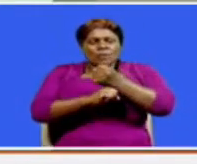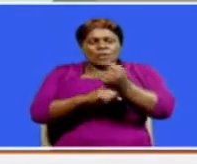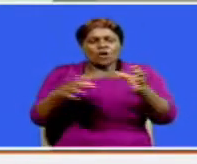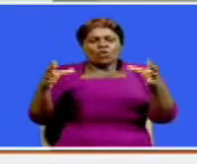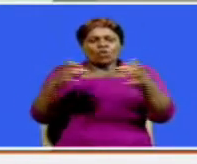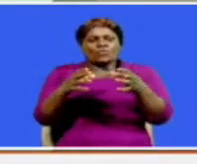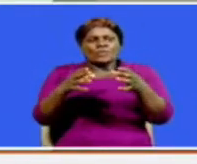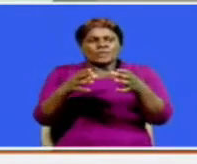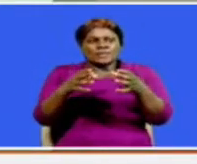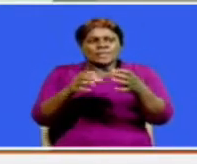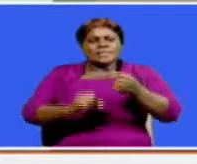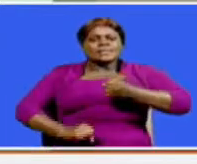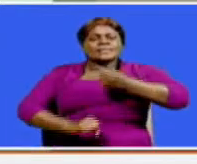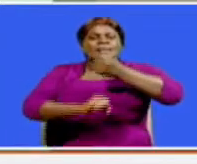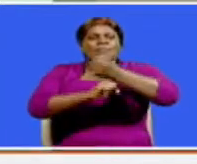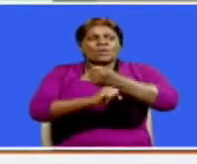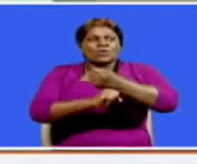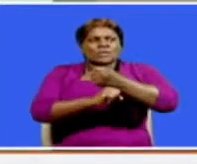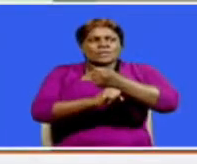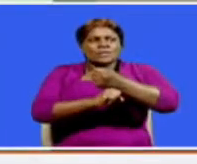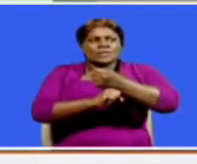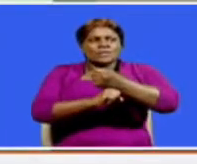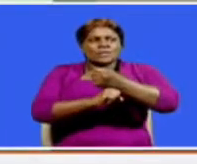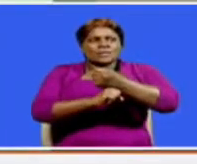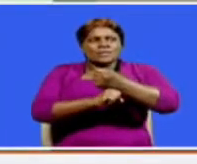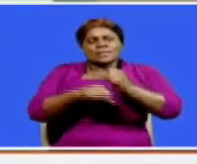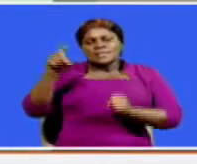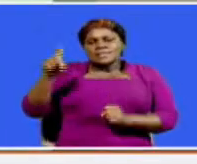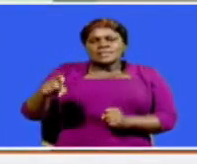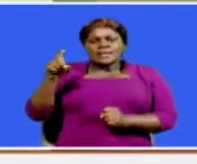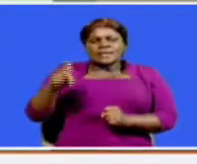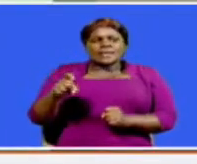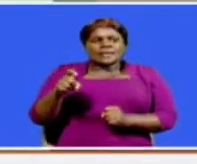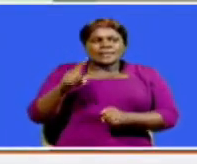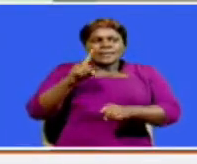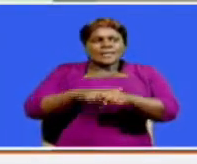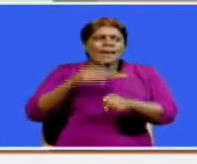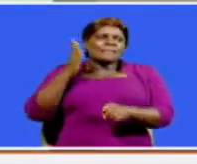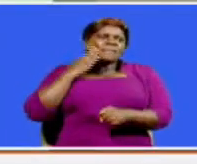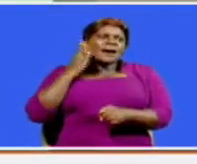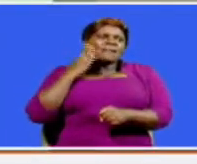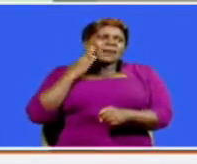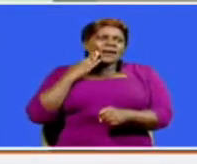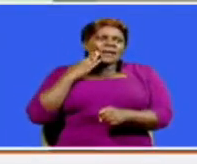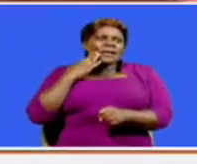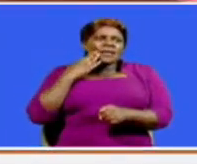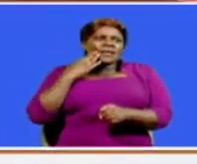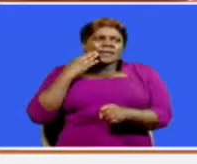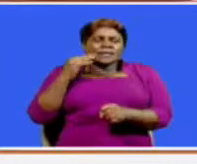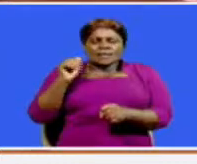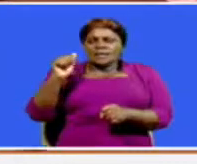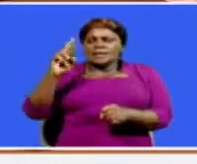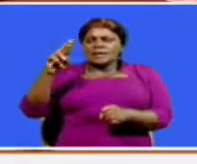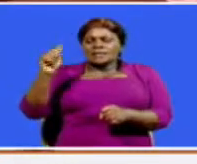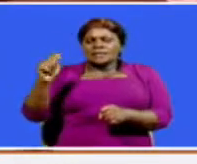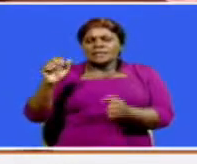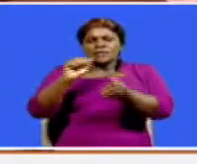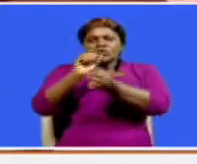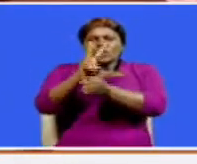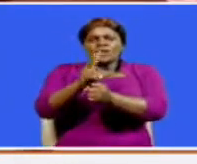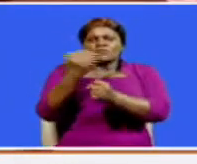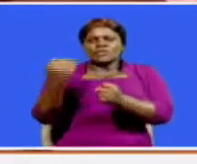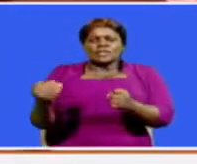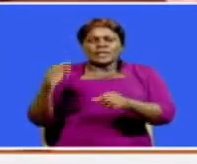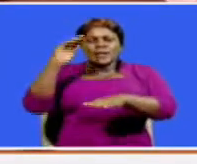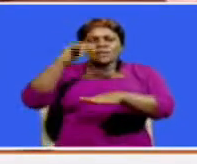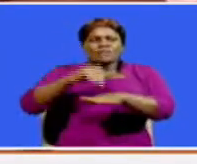community facility support, is still really required even when our mothers are linked to ART. Watoto 12